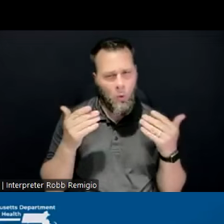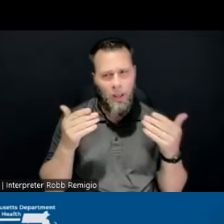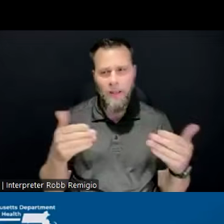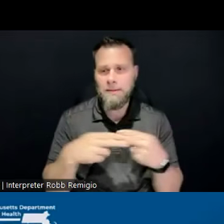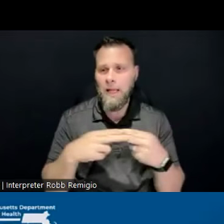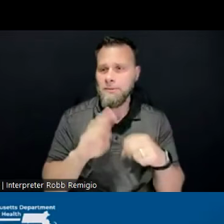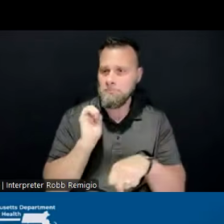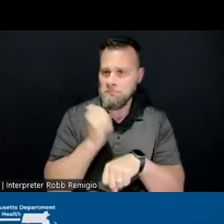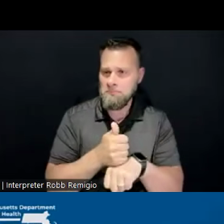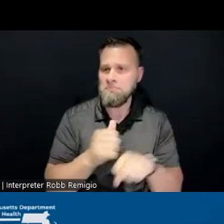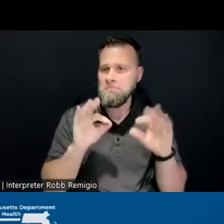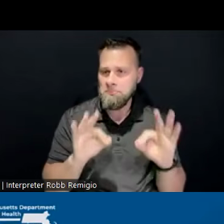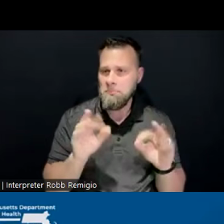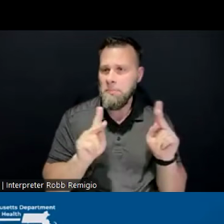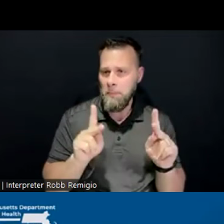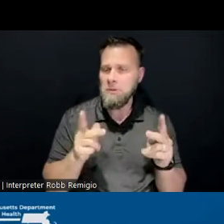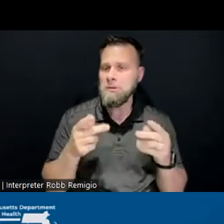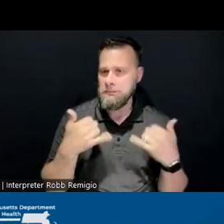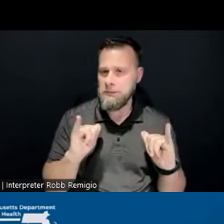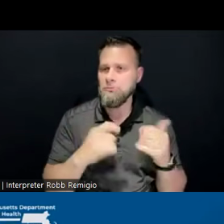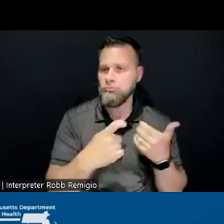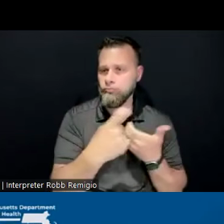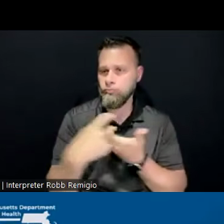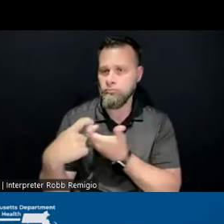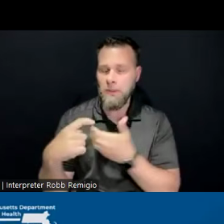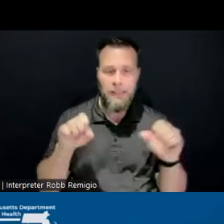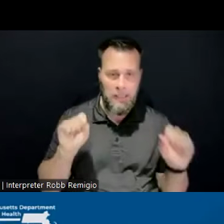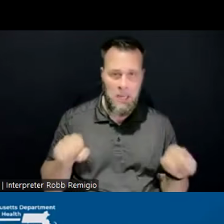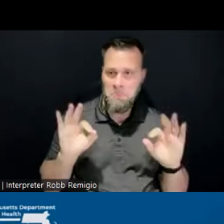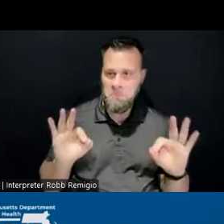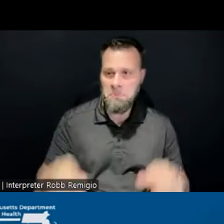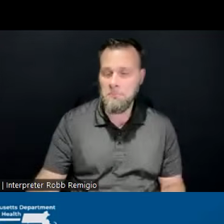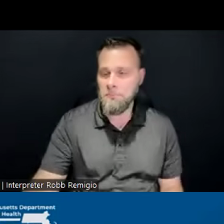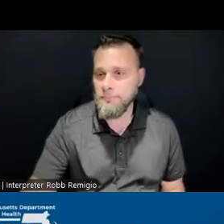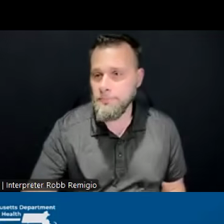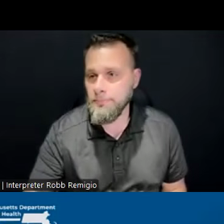do. Thank you so much, Rebecca.